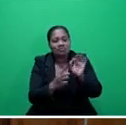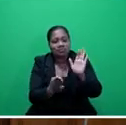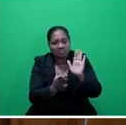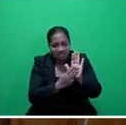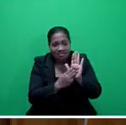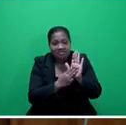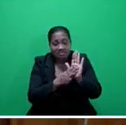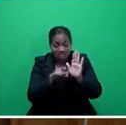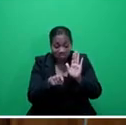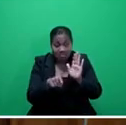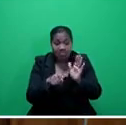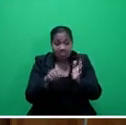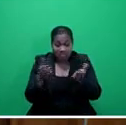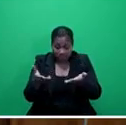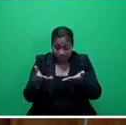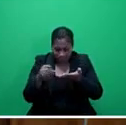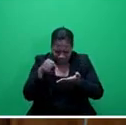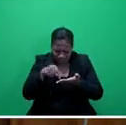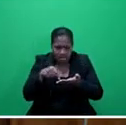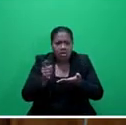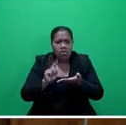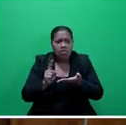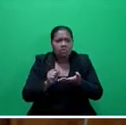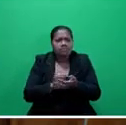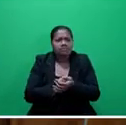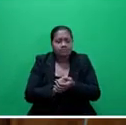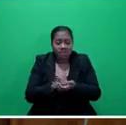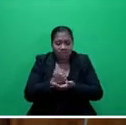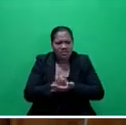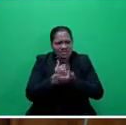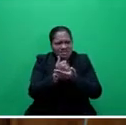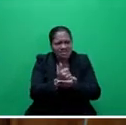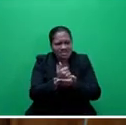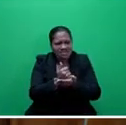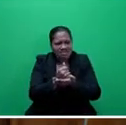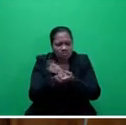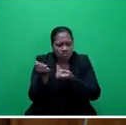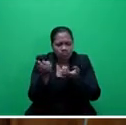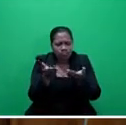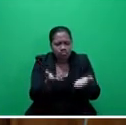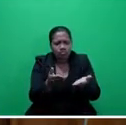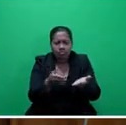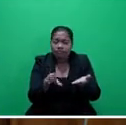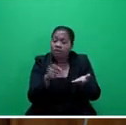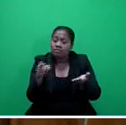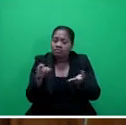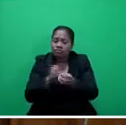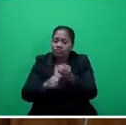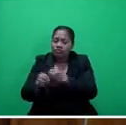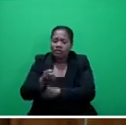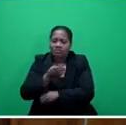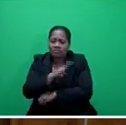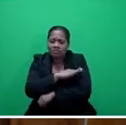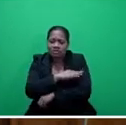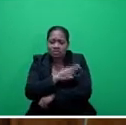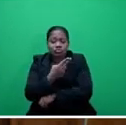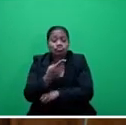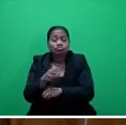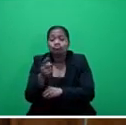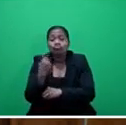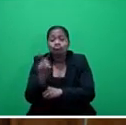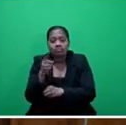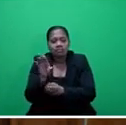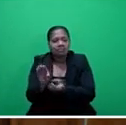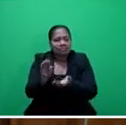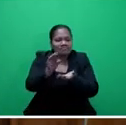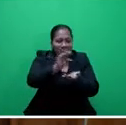focuses on continuation and the commendable service and assistance provided by the Office of Prime Minister through the small grant scheme and the continuation